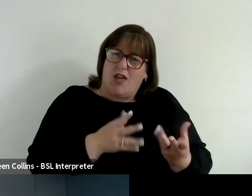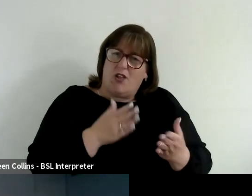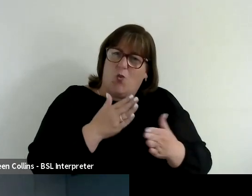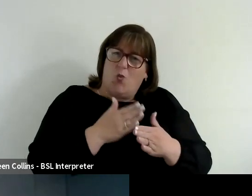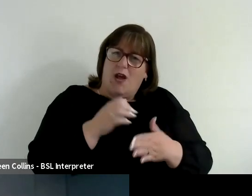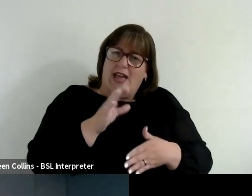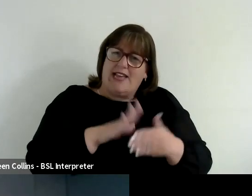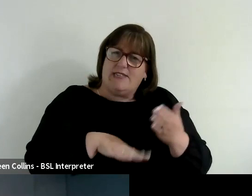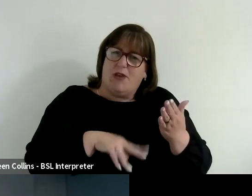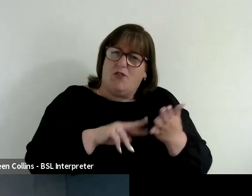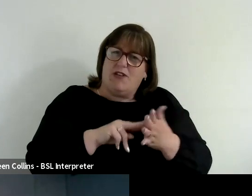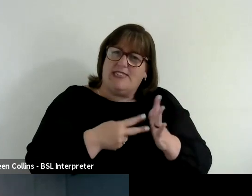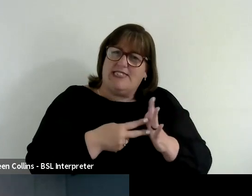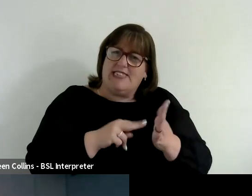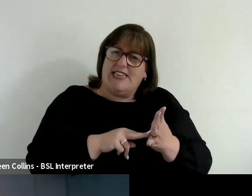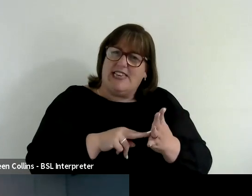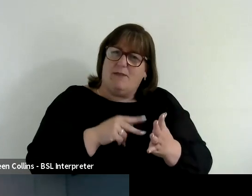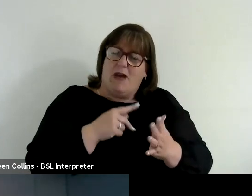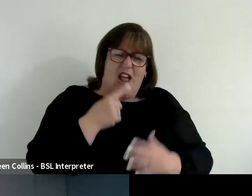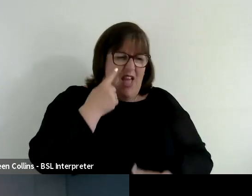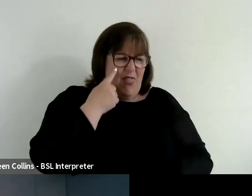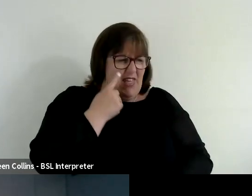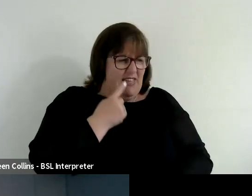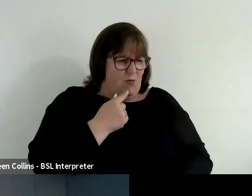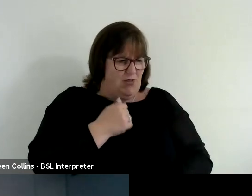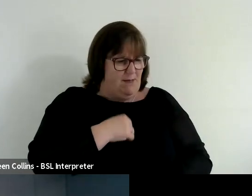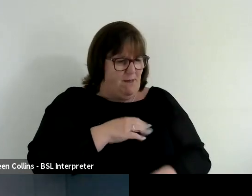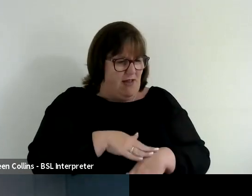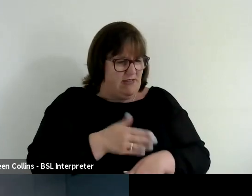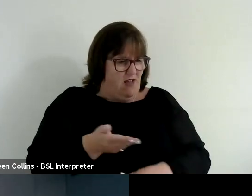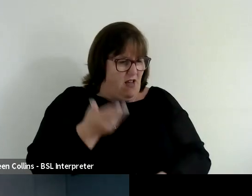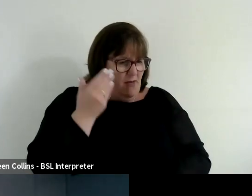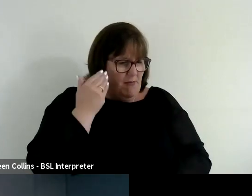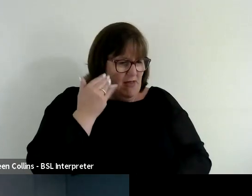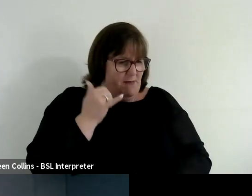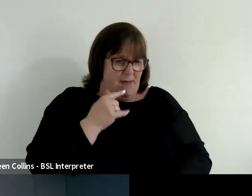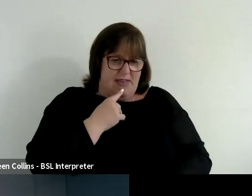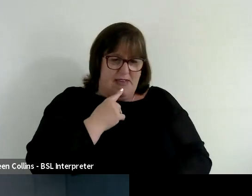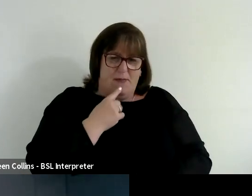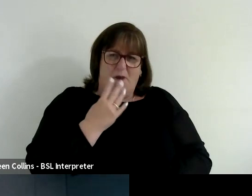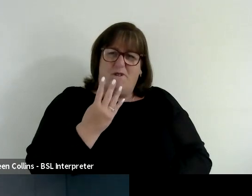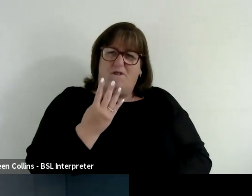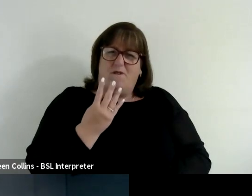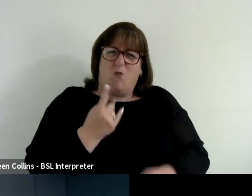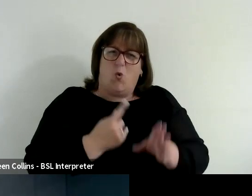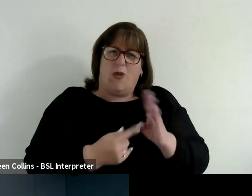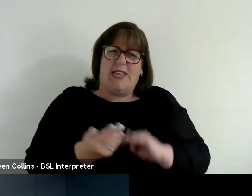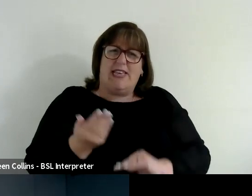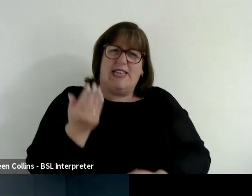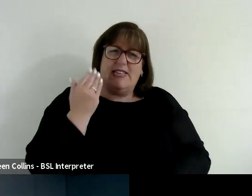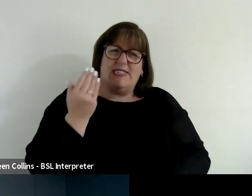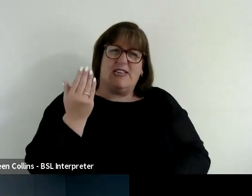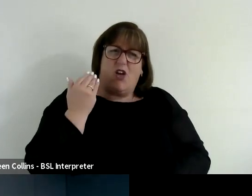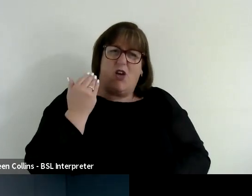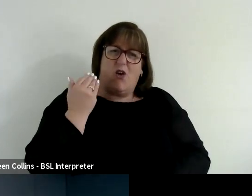ago was that? I think it was in my time. Would it have maybe been about 4 years ago?